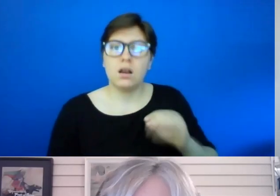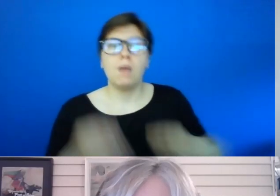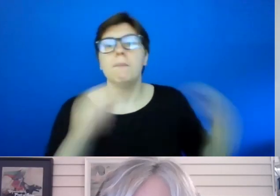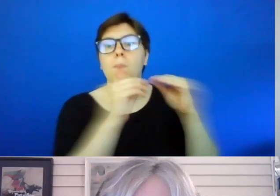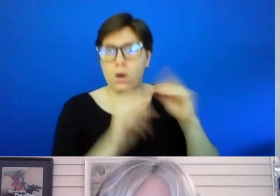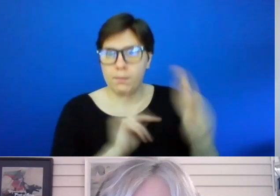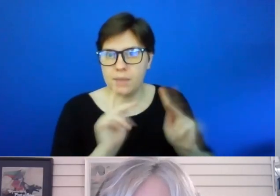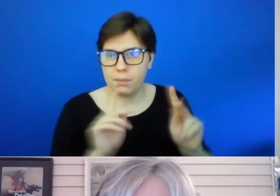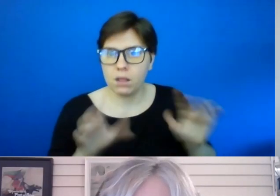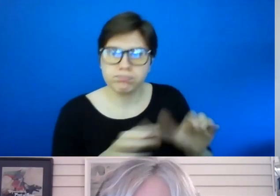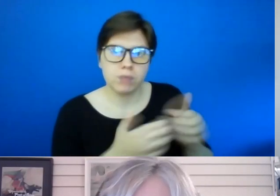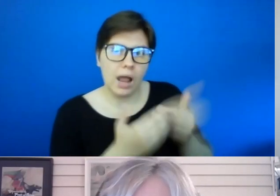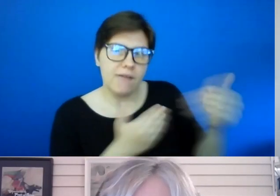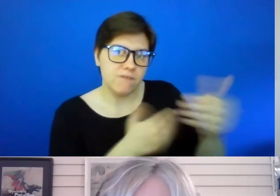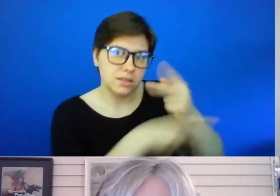care planning with